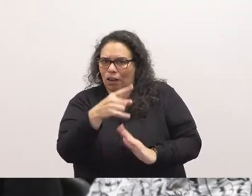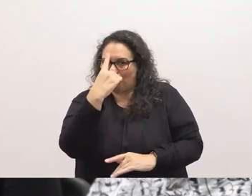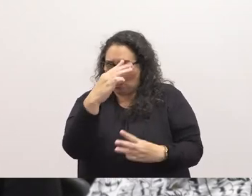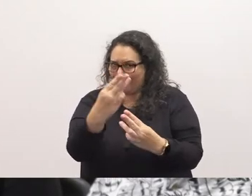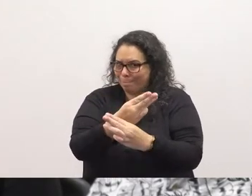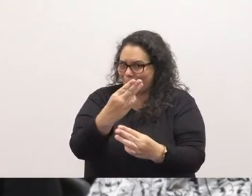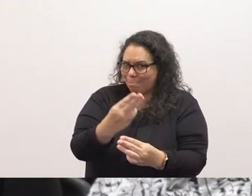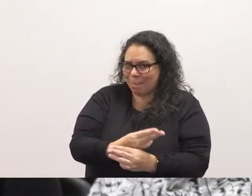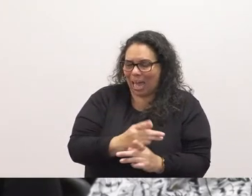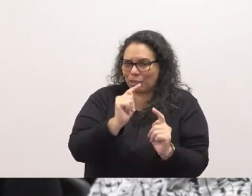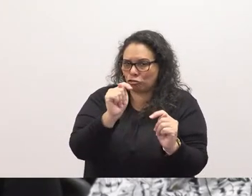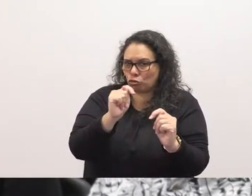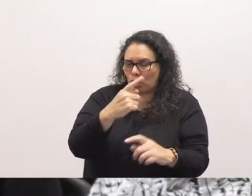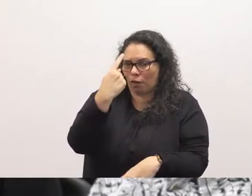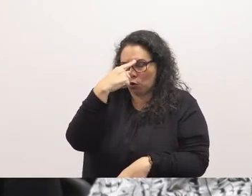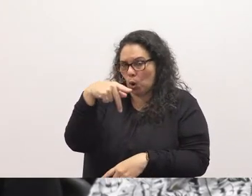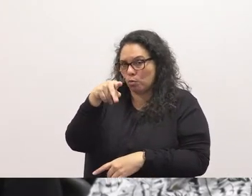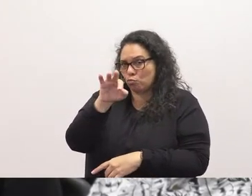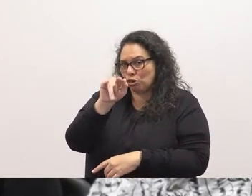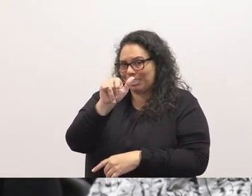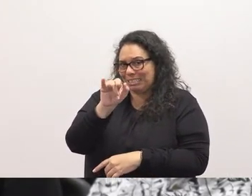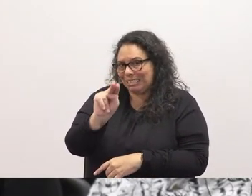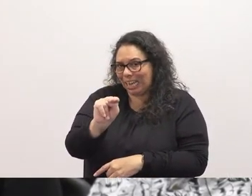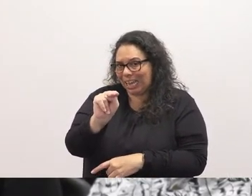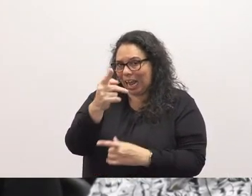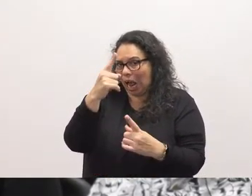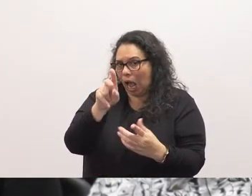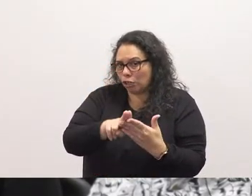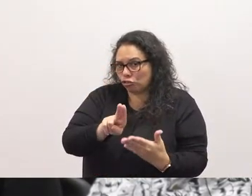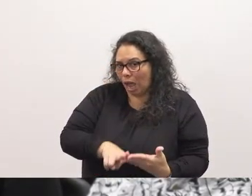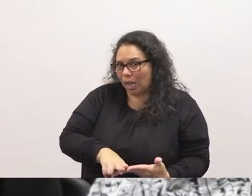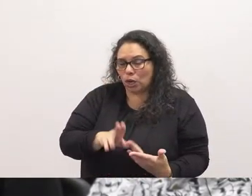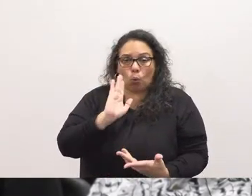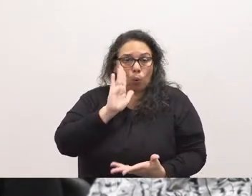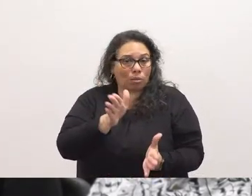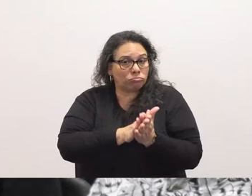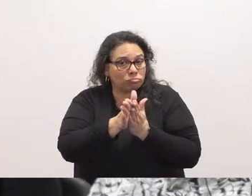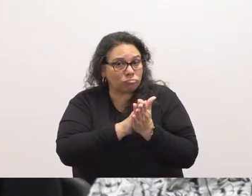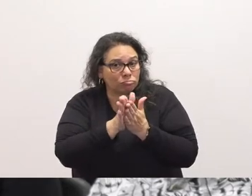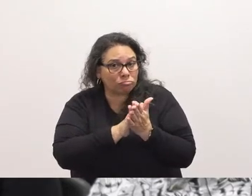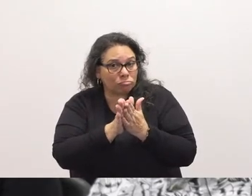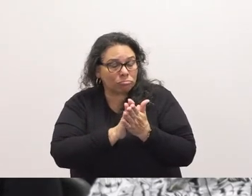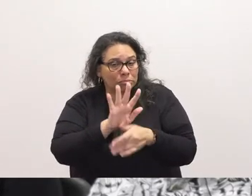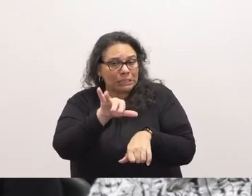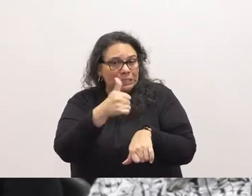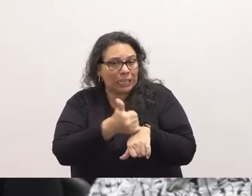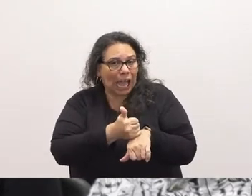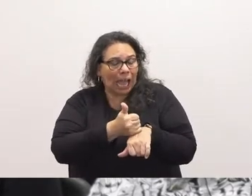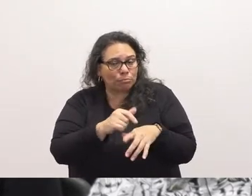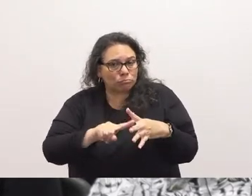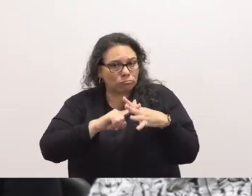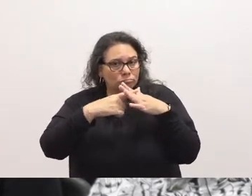tutoring through the Princeton contract? Will there be incentives in place as a kickoff to encourage or